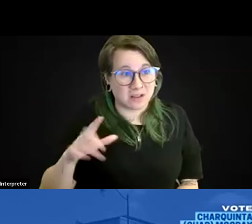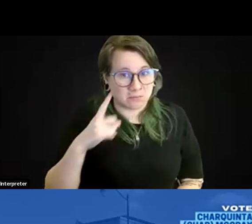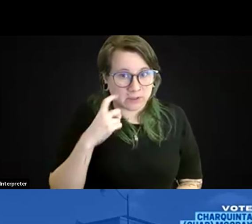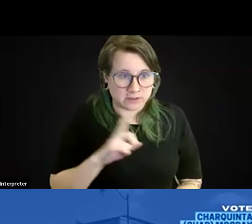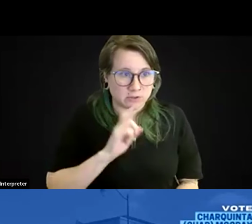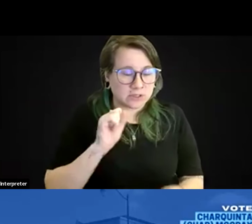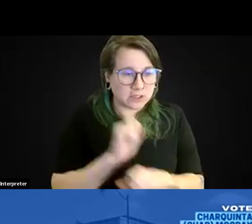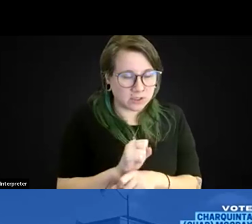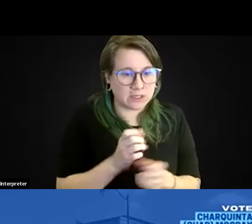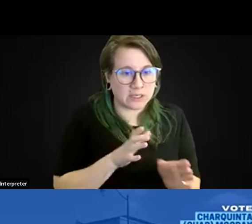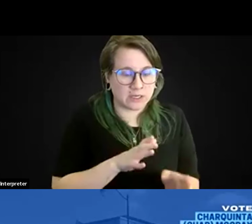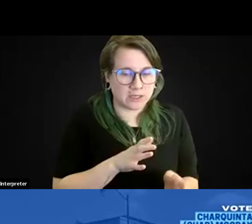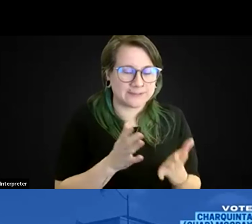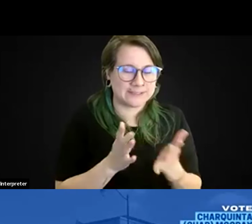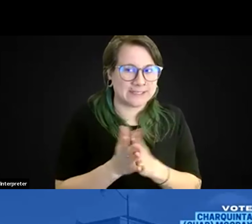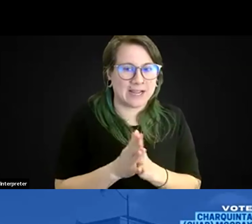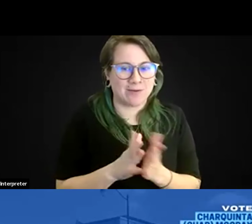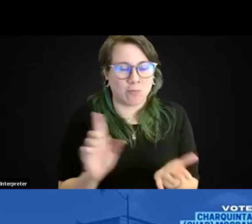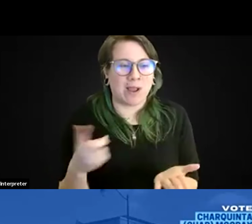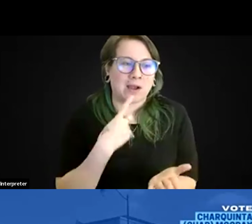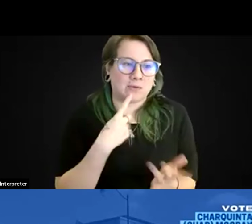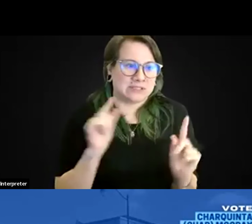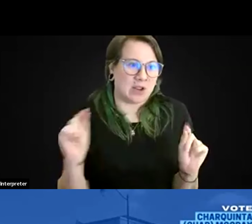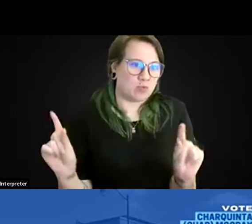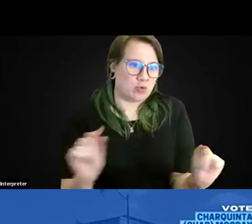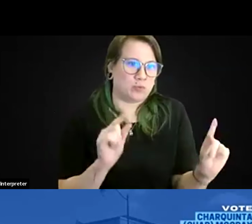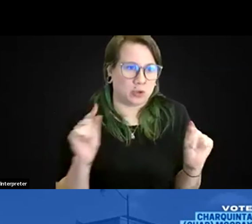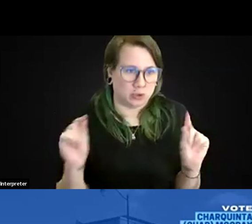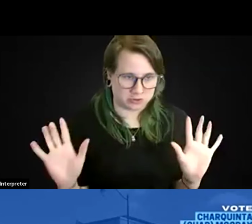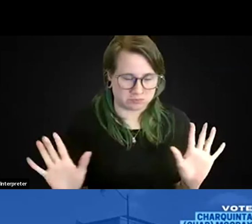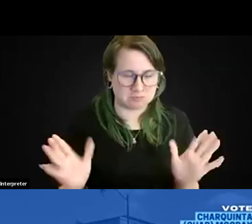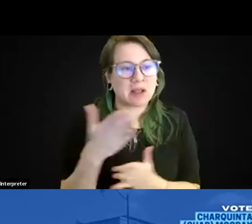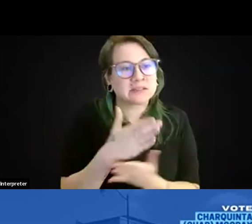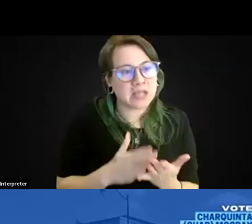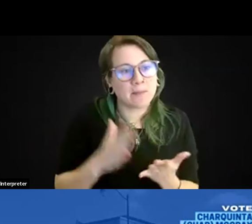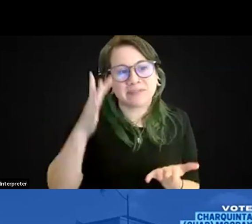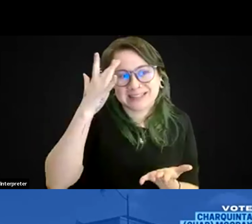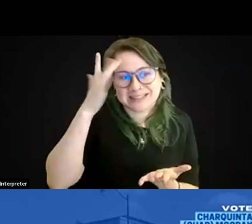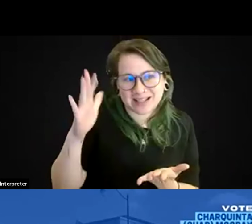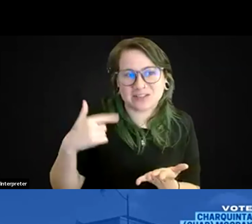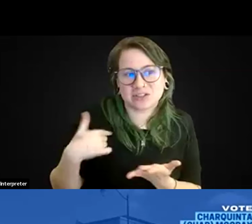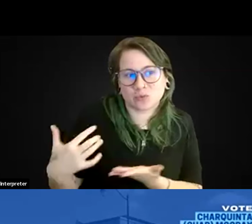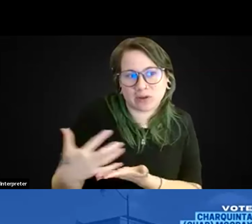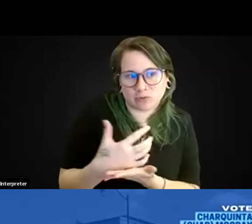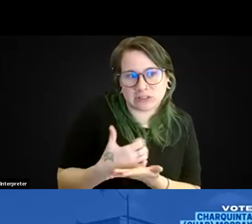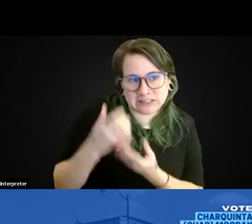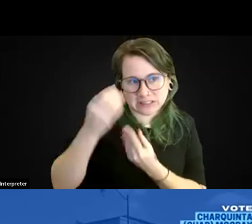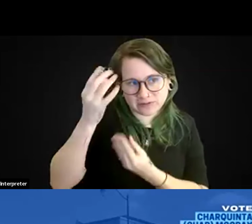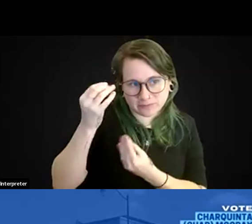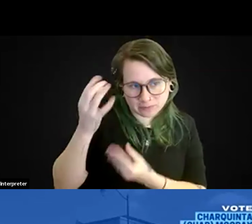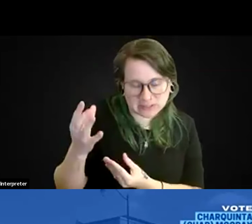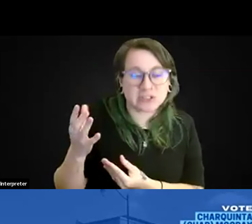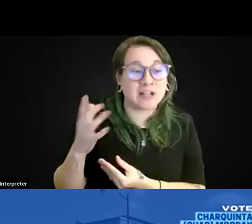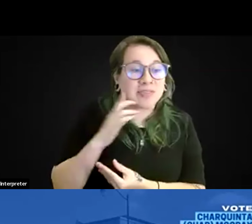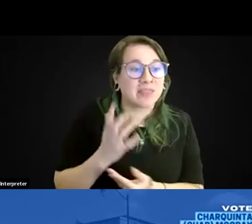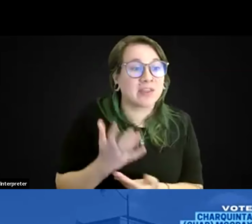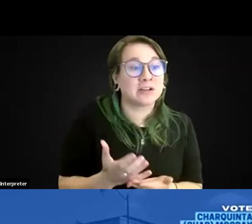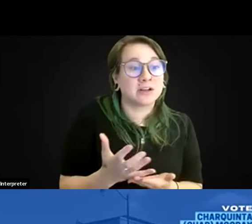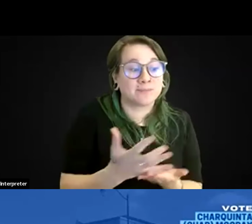shipping what I don't even want to say the rumors. Some of the intelligence that we've received is that they're taking these